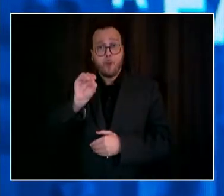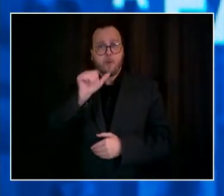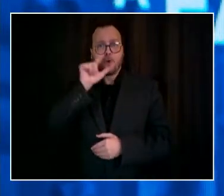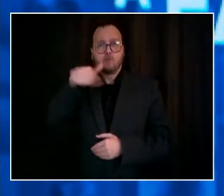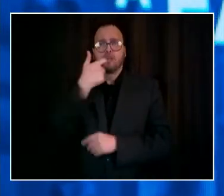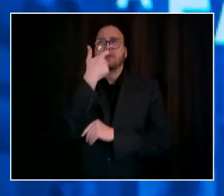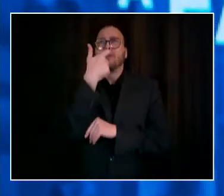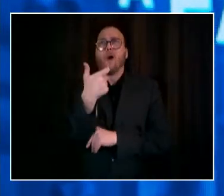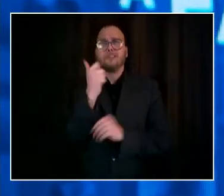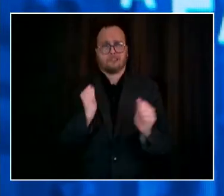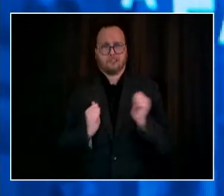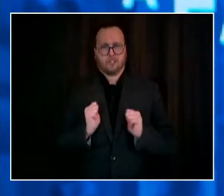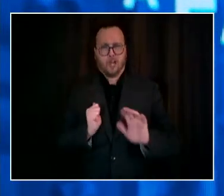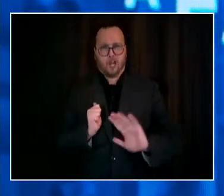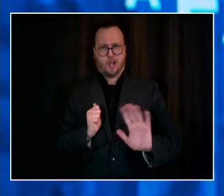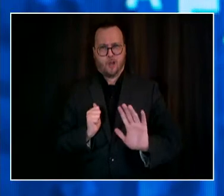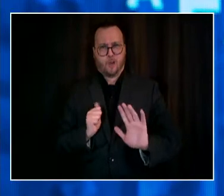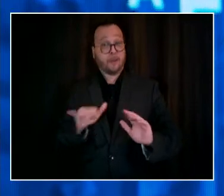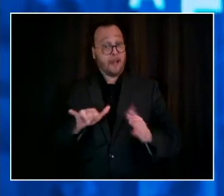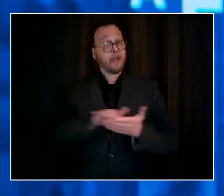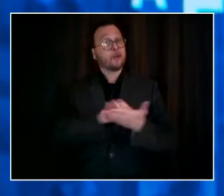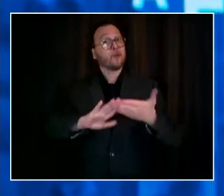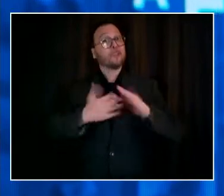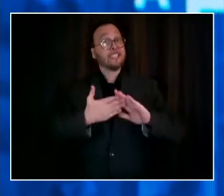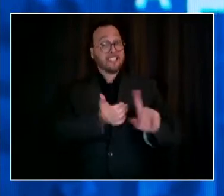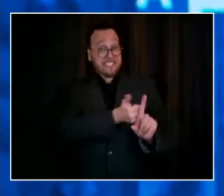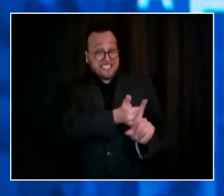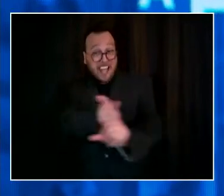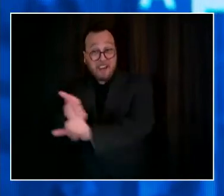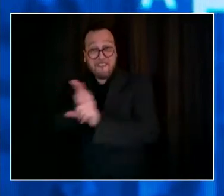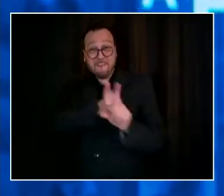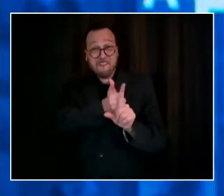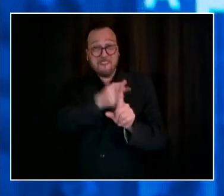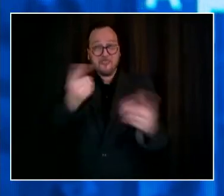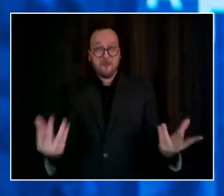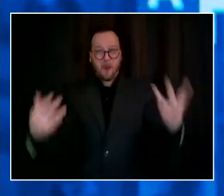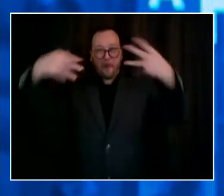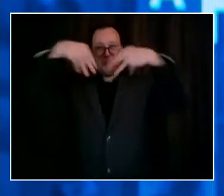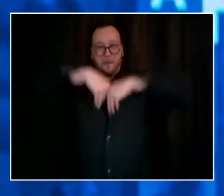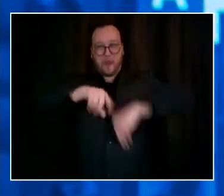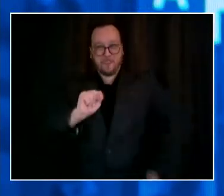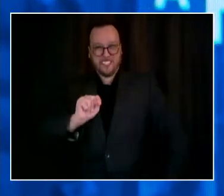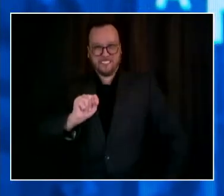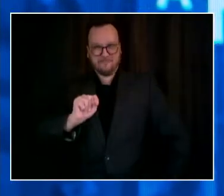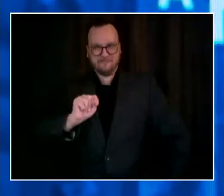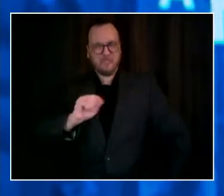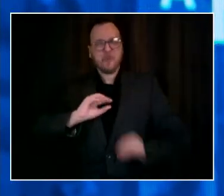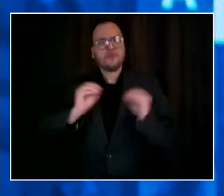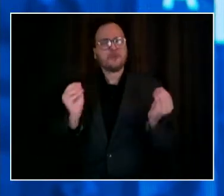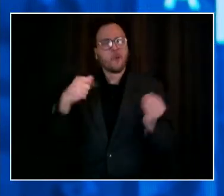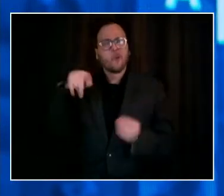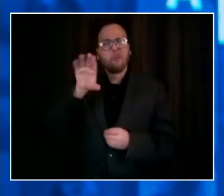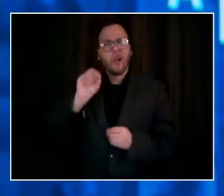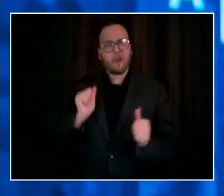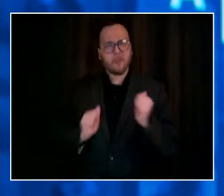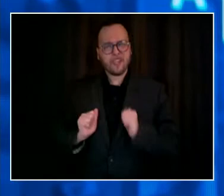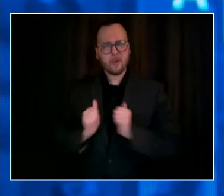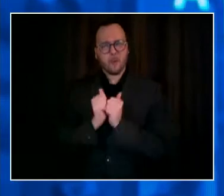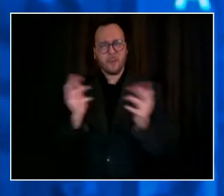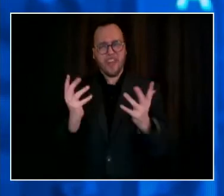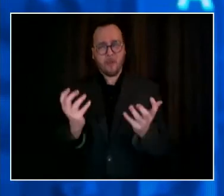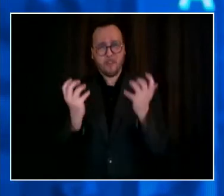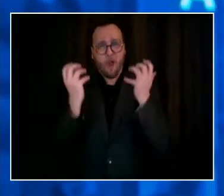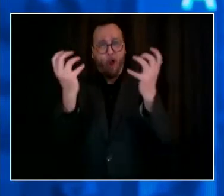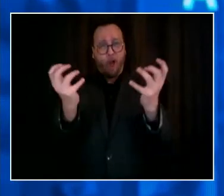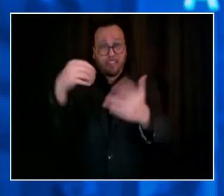show. Like New York City itself, you are part of it. There's no Apollo Theater without the Apollo